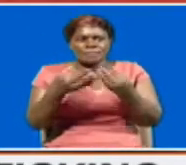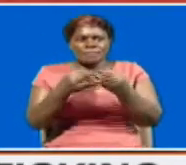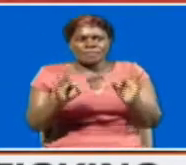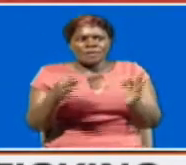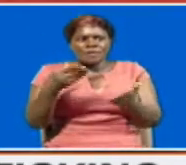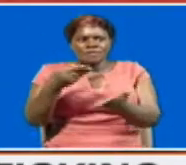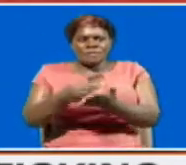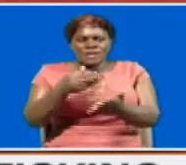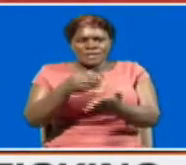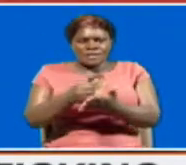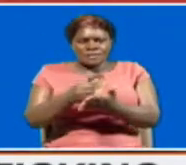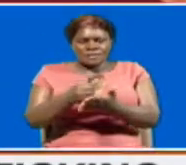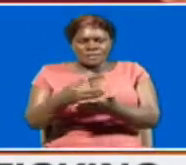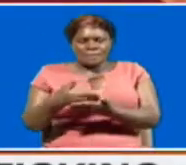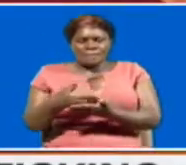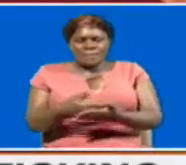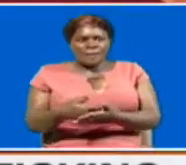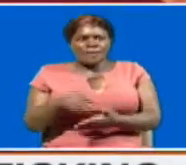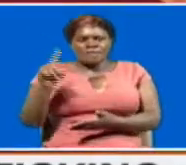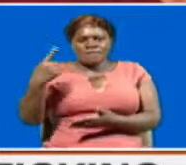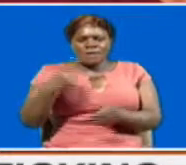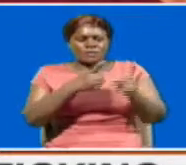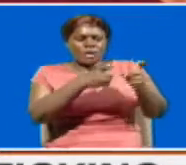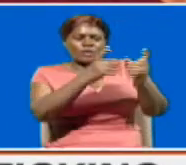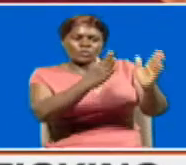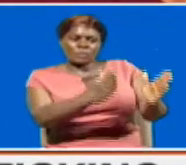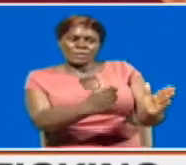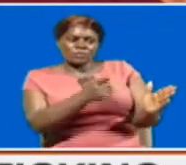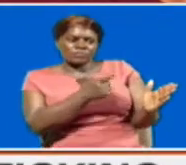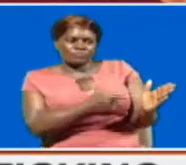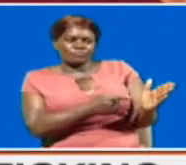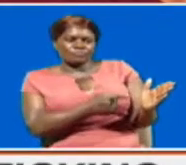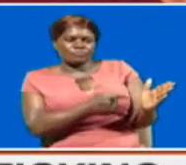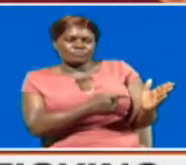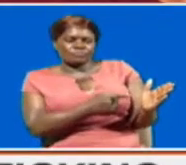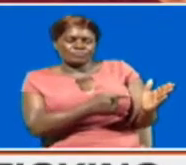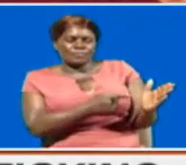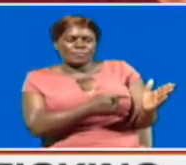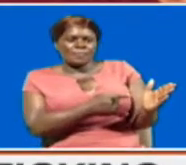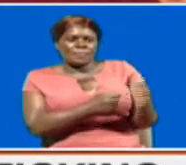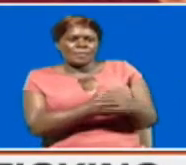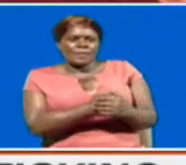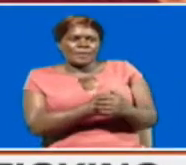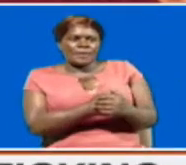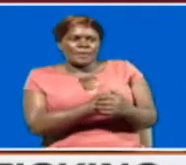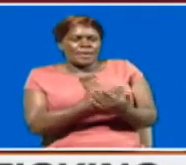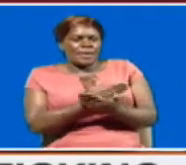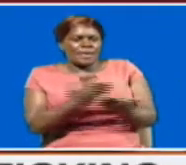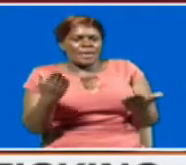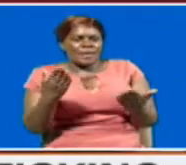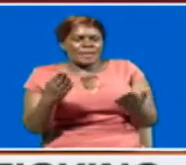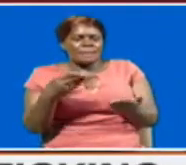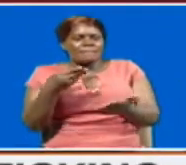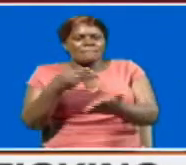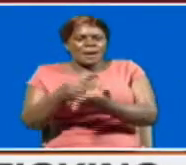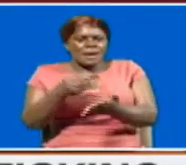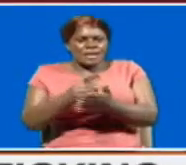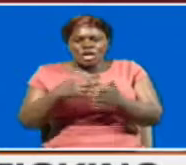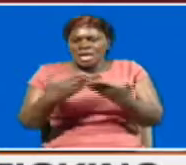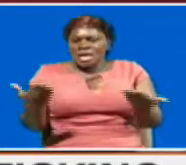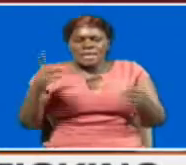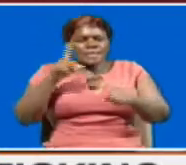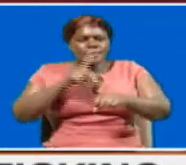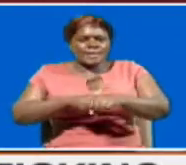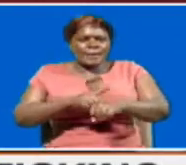conspiracy and child trafficking. The first accused person was for any given amount or at